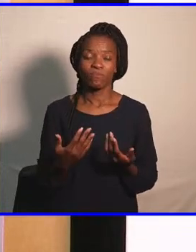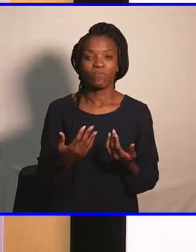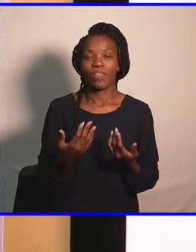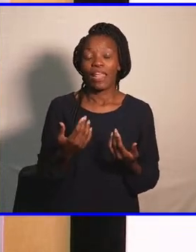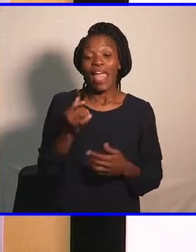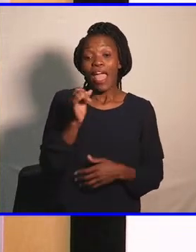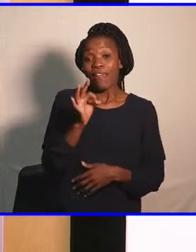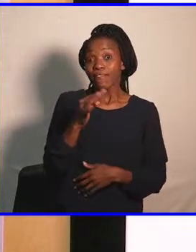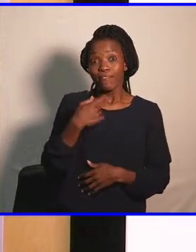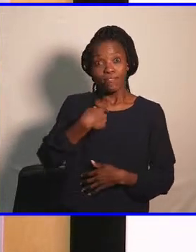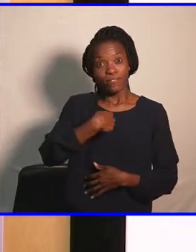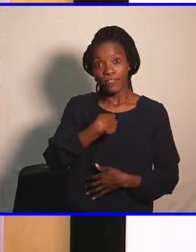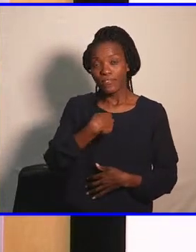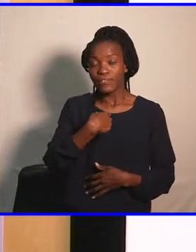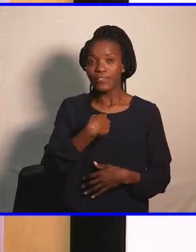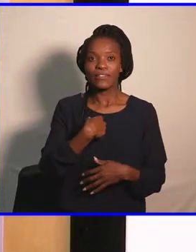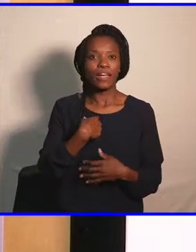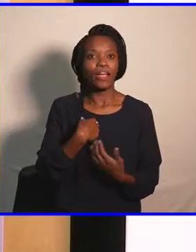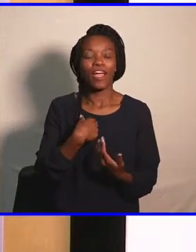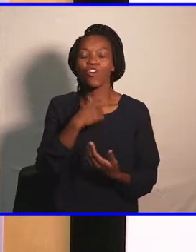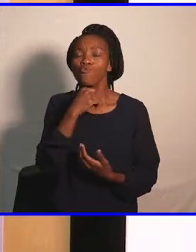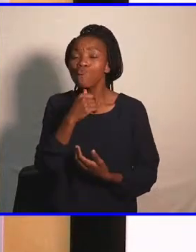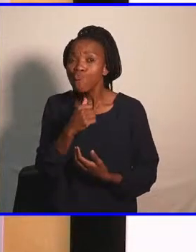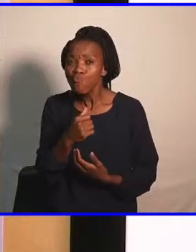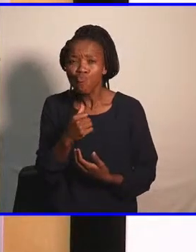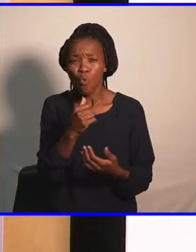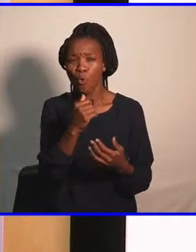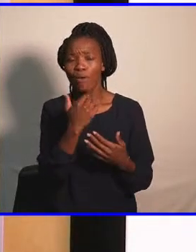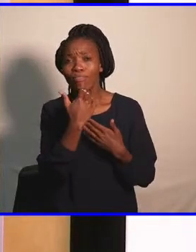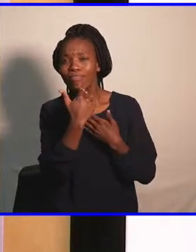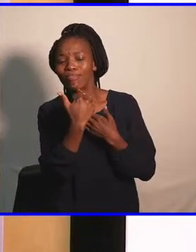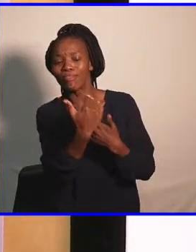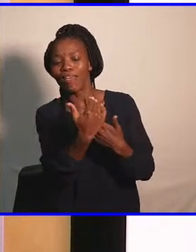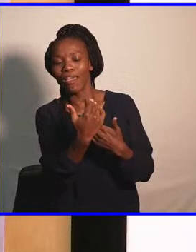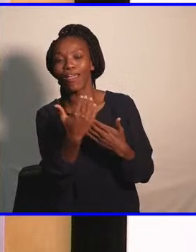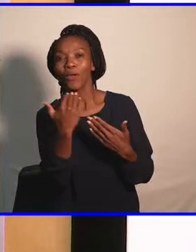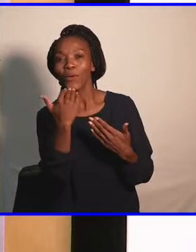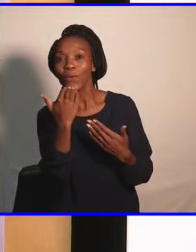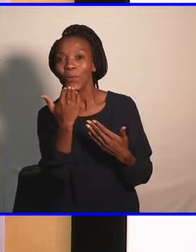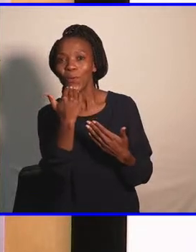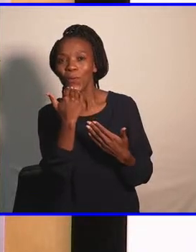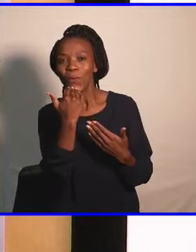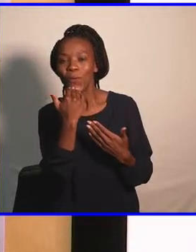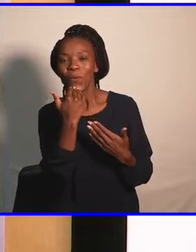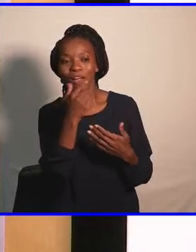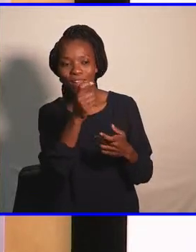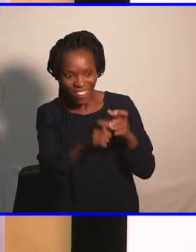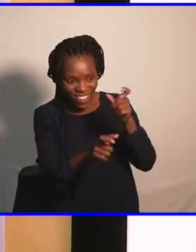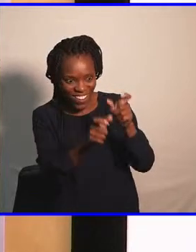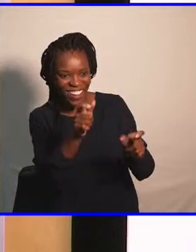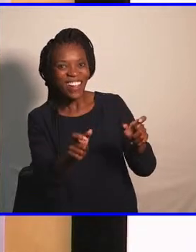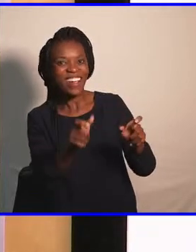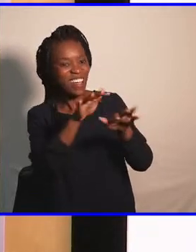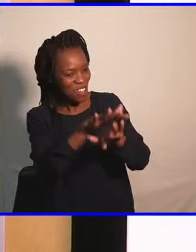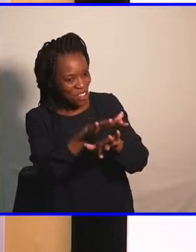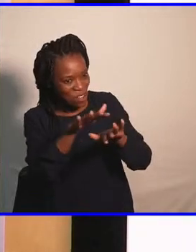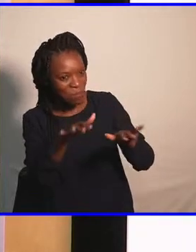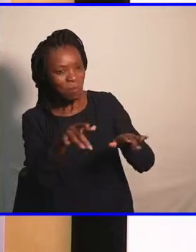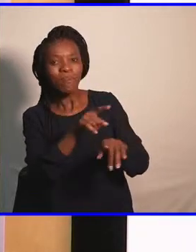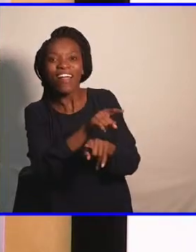me if I do not thank the people who make